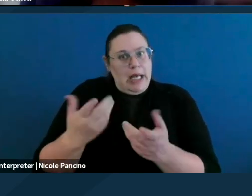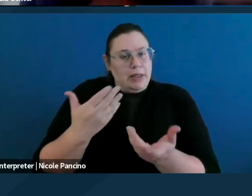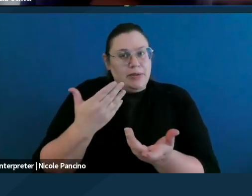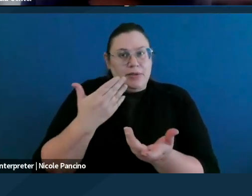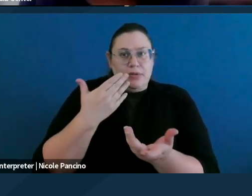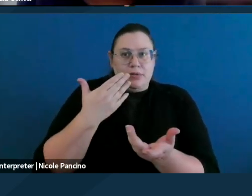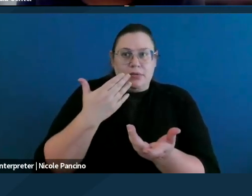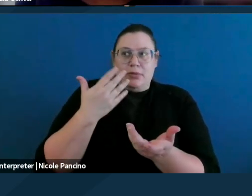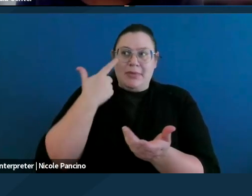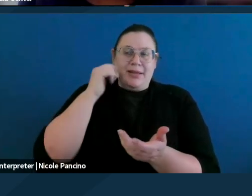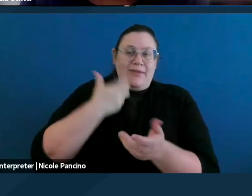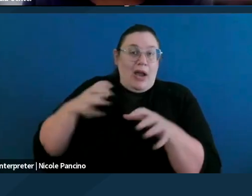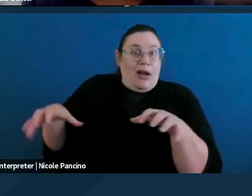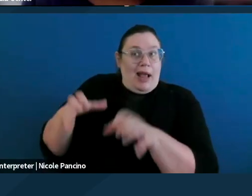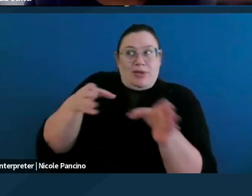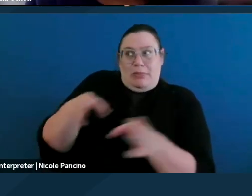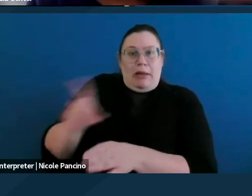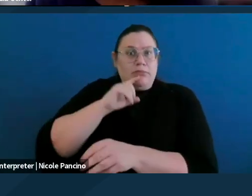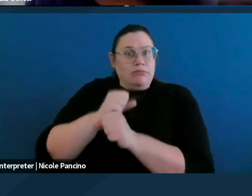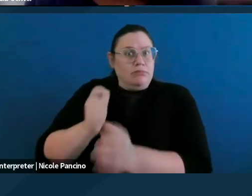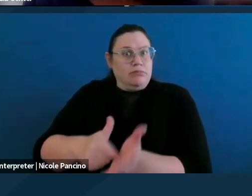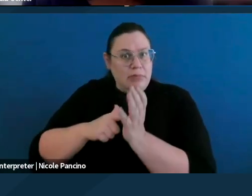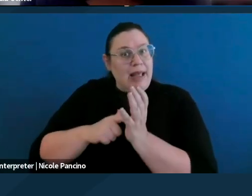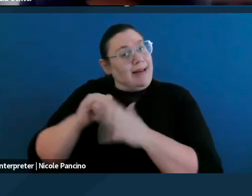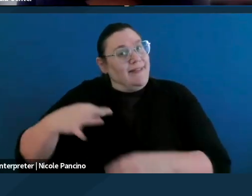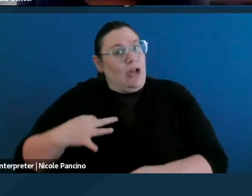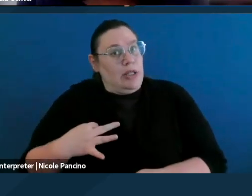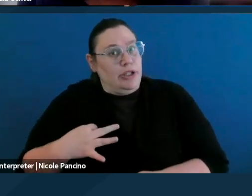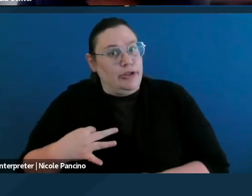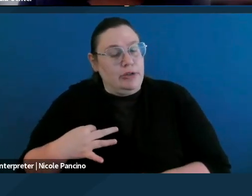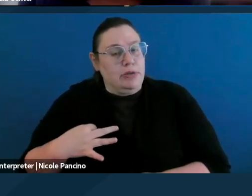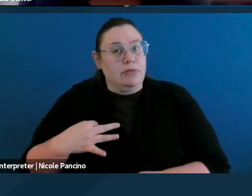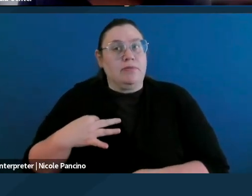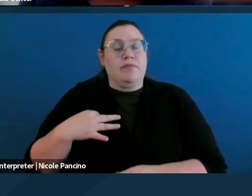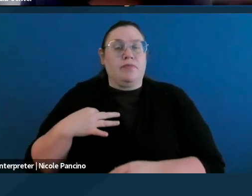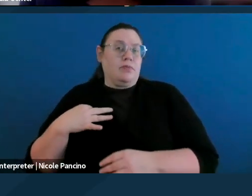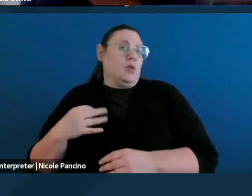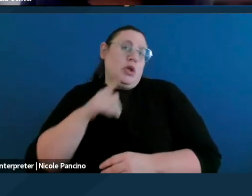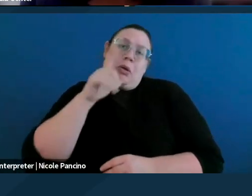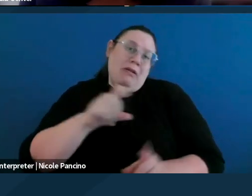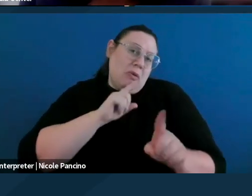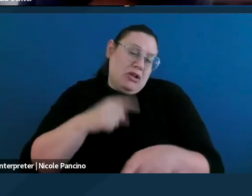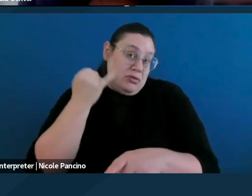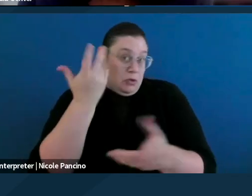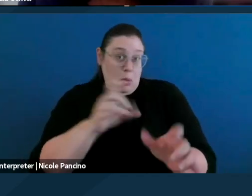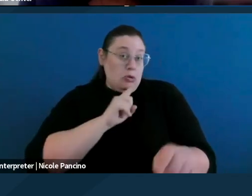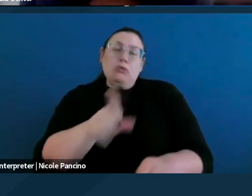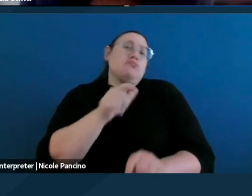affirmative action plan. It's necessary and it's voluntary, so you don't have to answer if you don't want